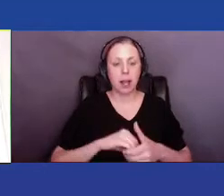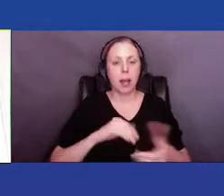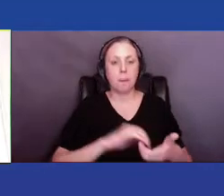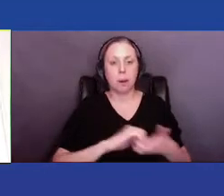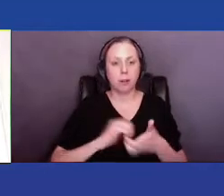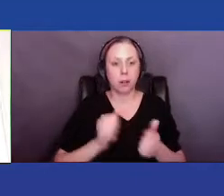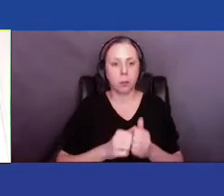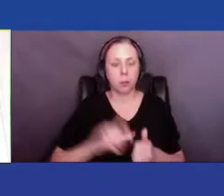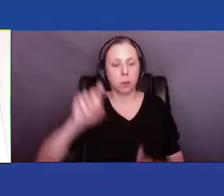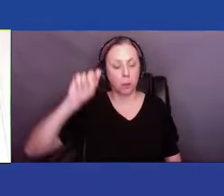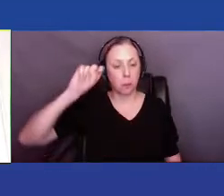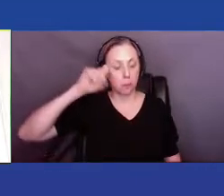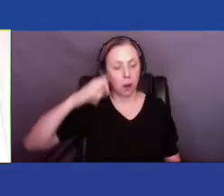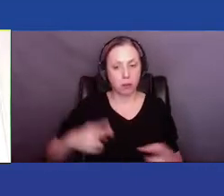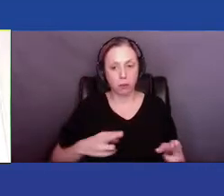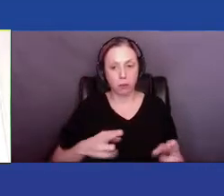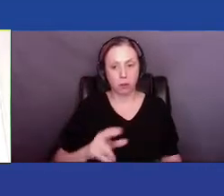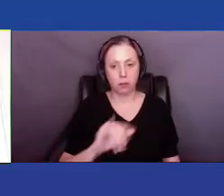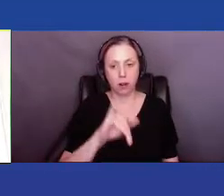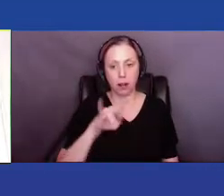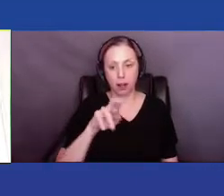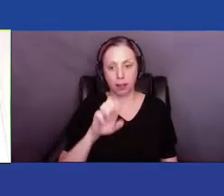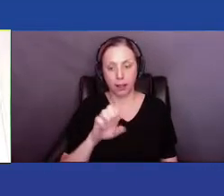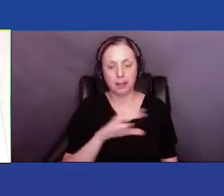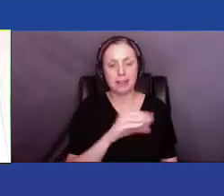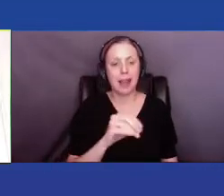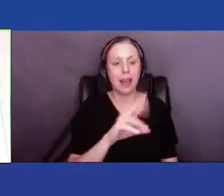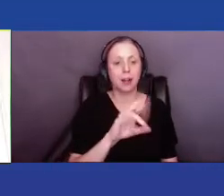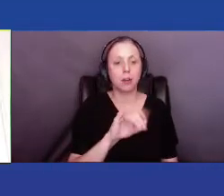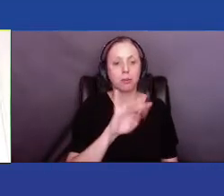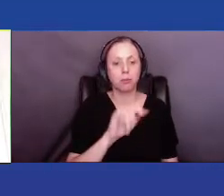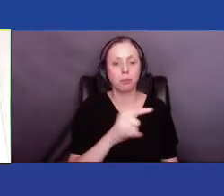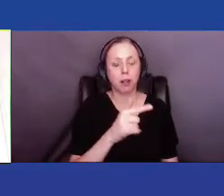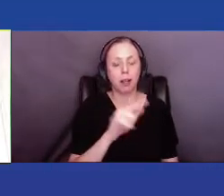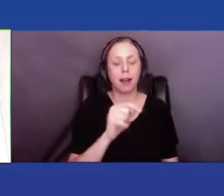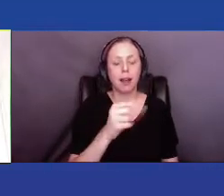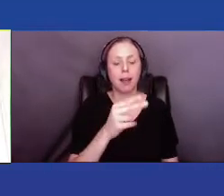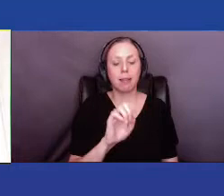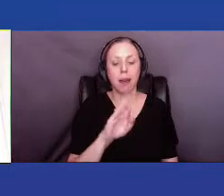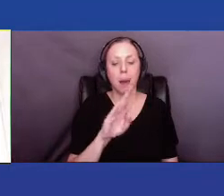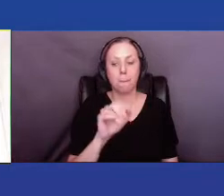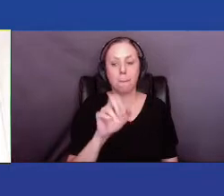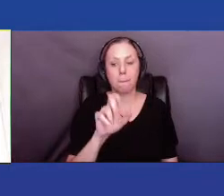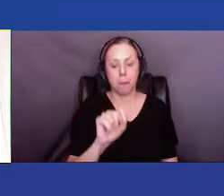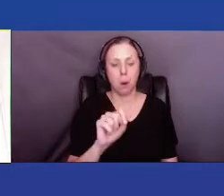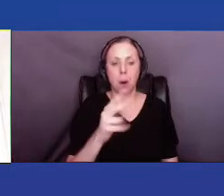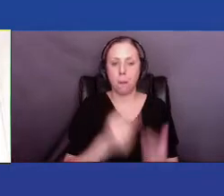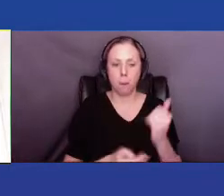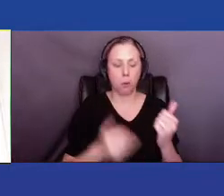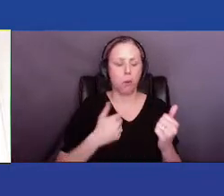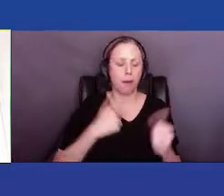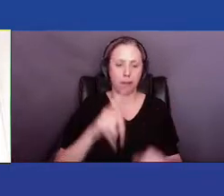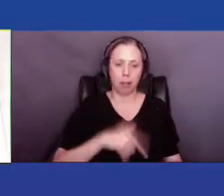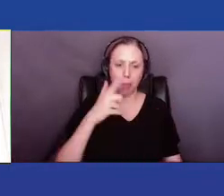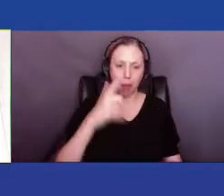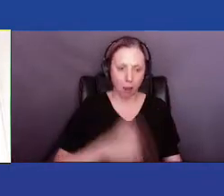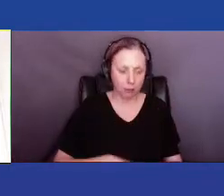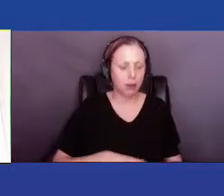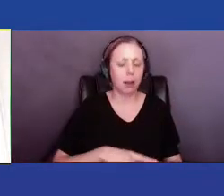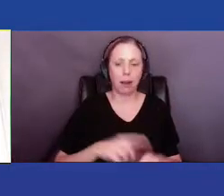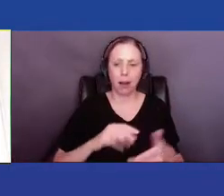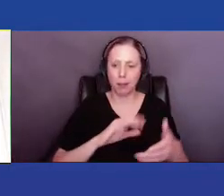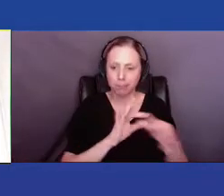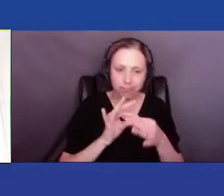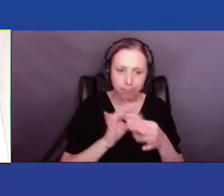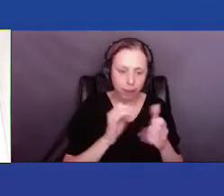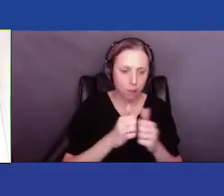River Alliance and Rocking the Boat, both of whom have longstanding relationships with shepherding this space. Next